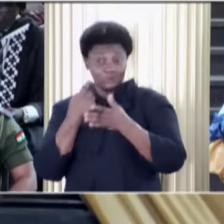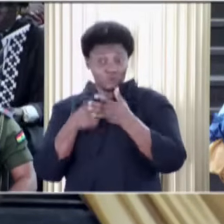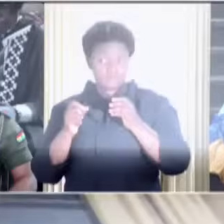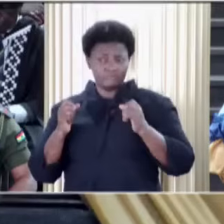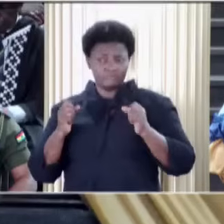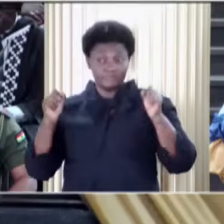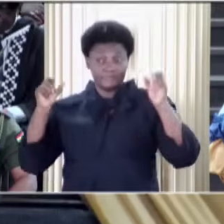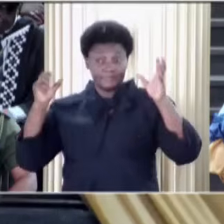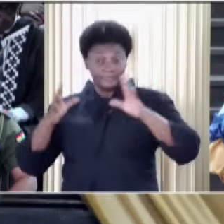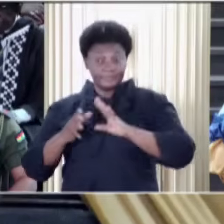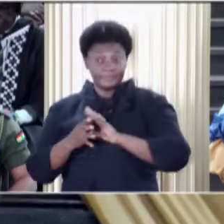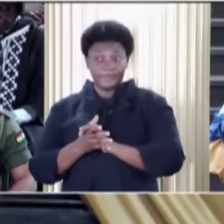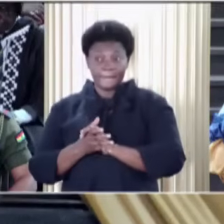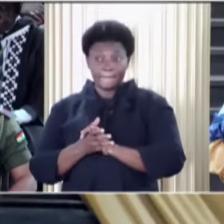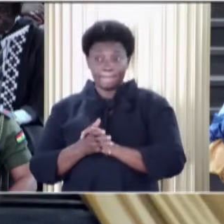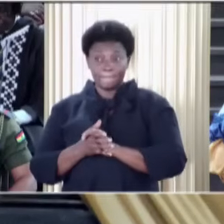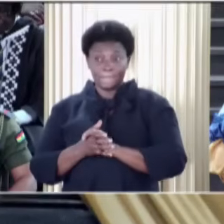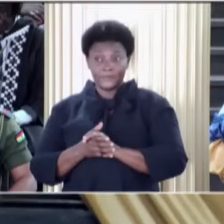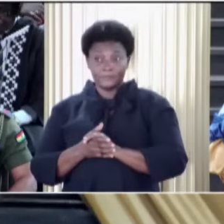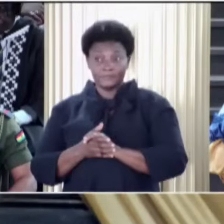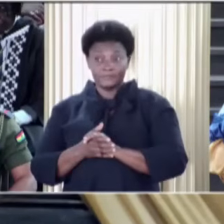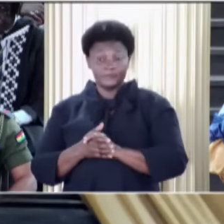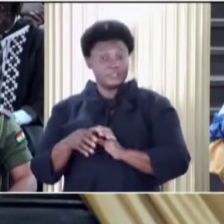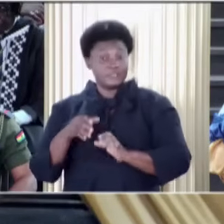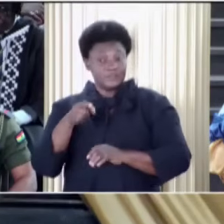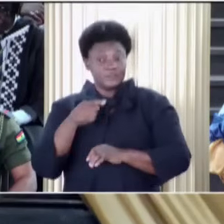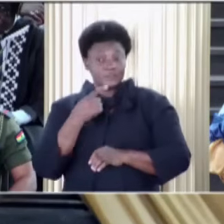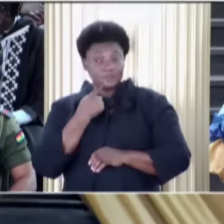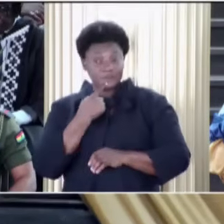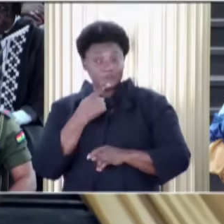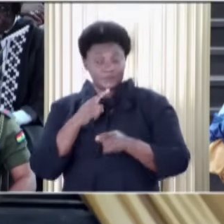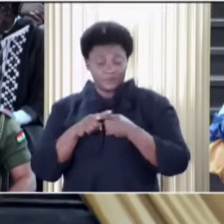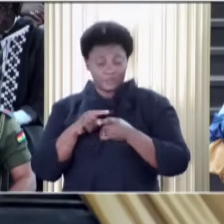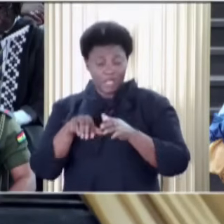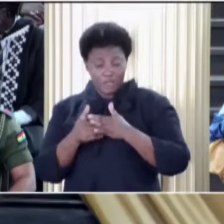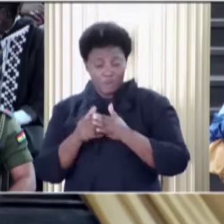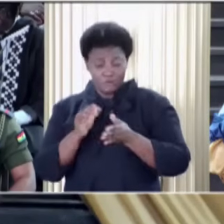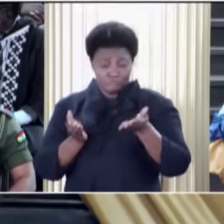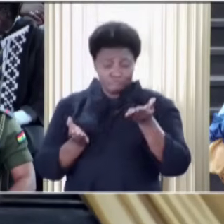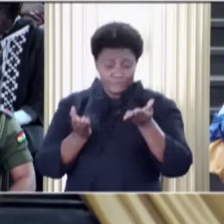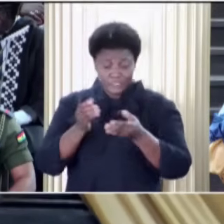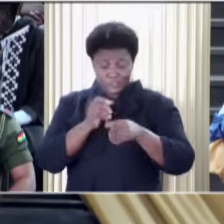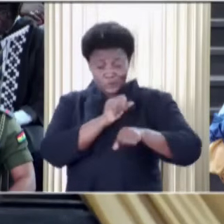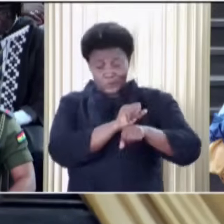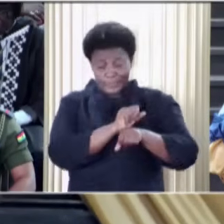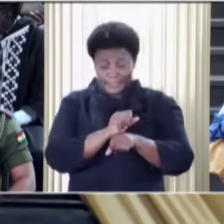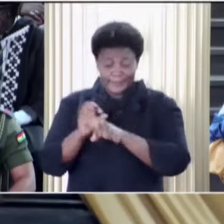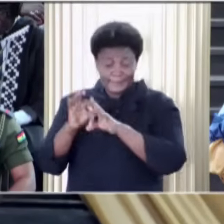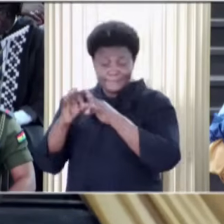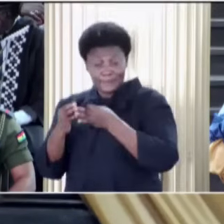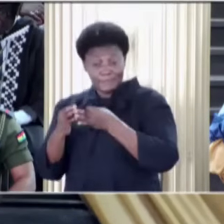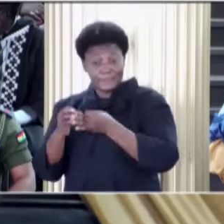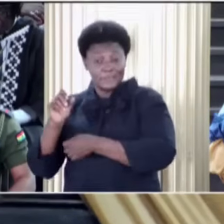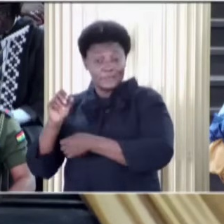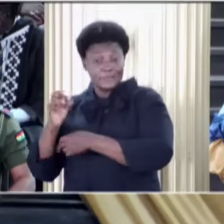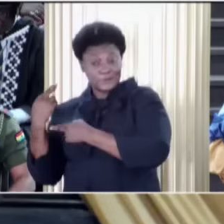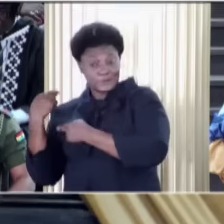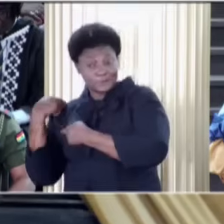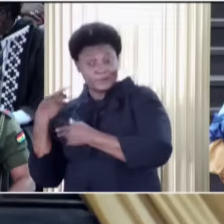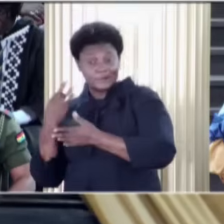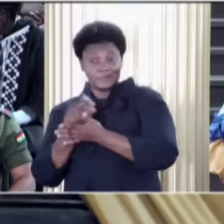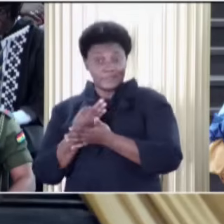sacrifice. Many of you have balanced your studies with work, family responsibilities, and